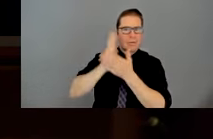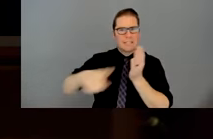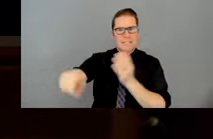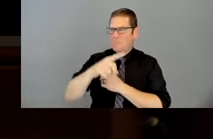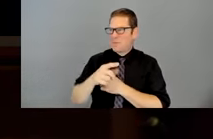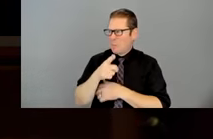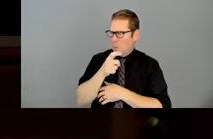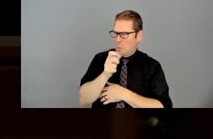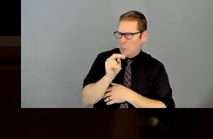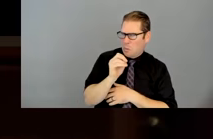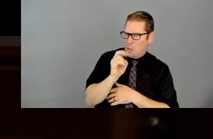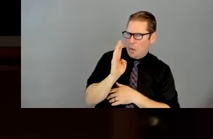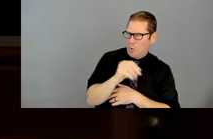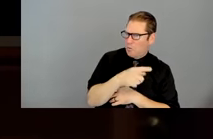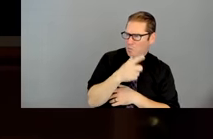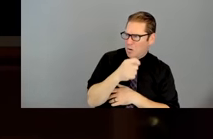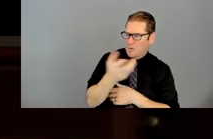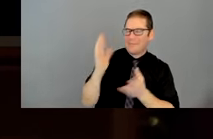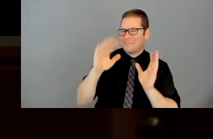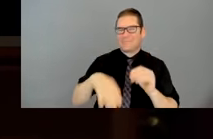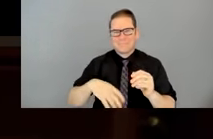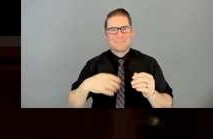Speaking of class norms,